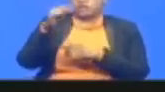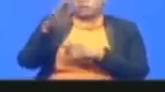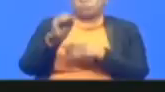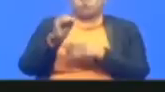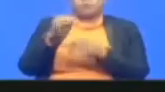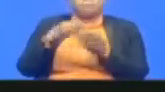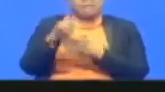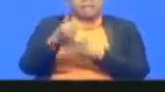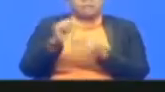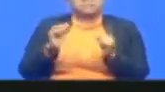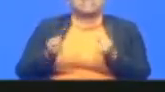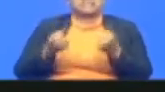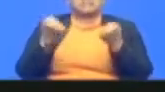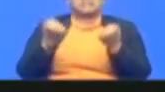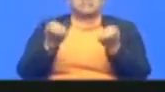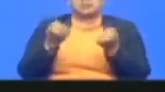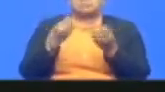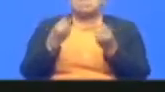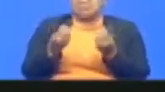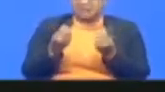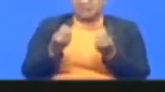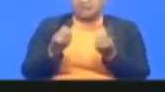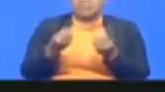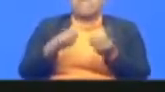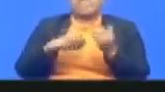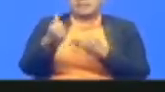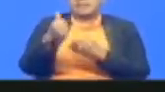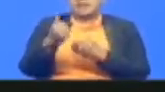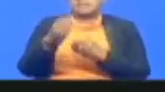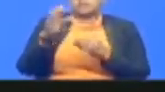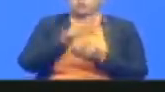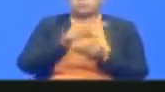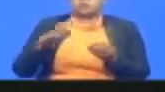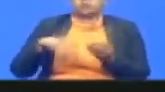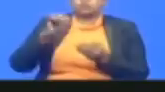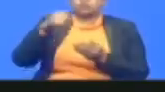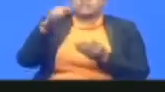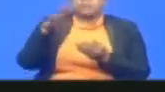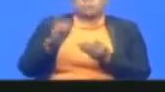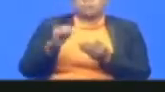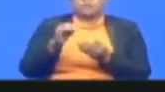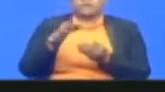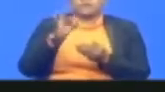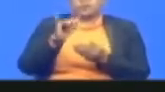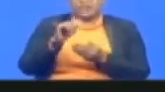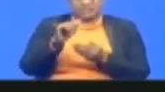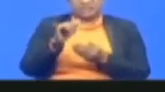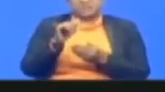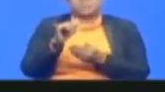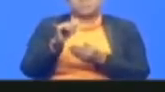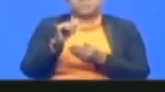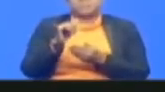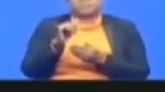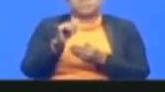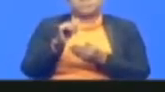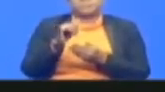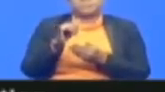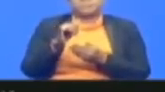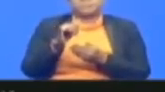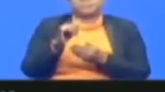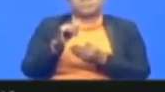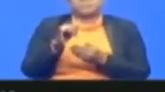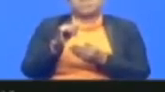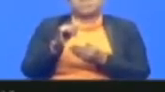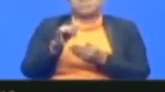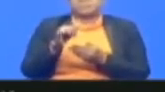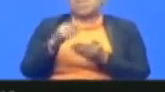save millions of shillings paid as commissions to Jambo Pay for automating revenue streams. taxpayers' money,